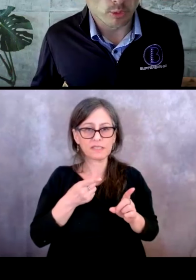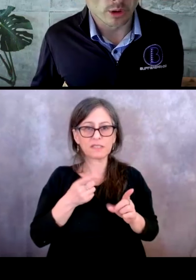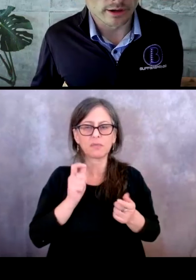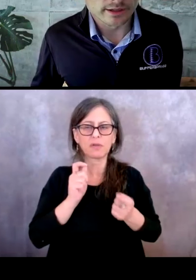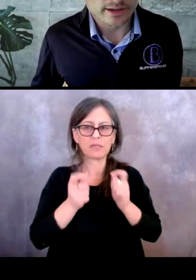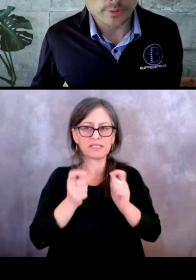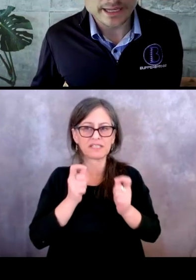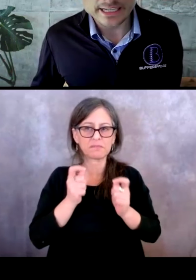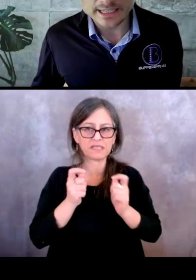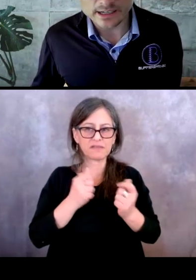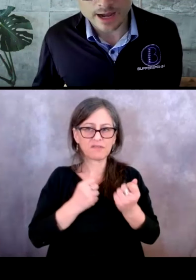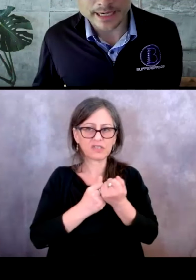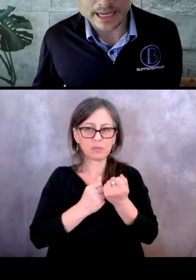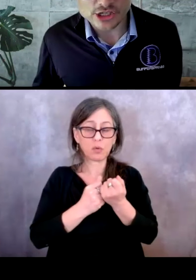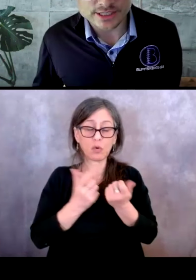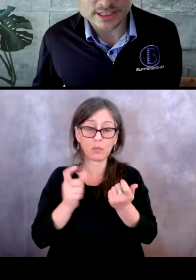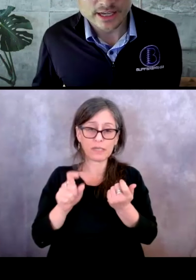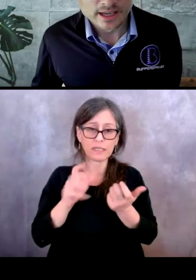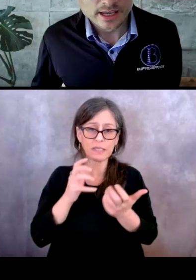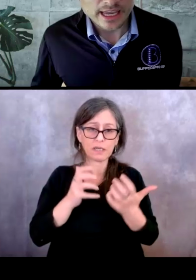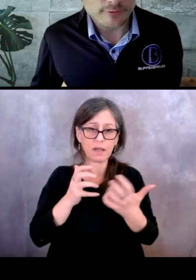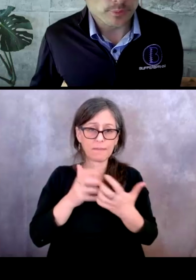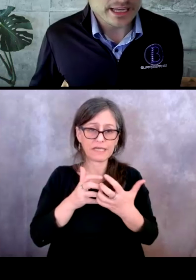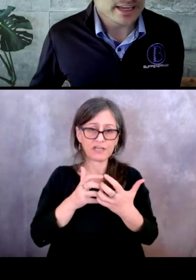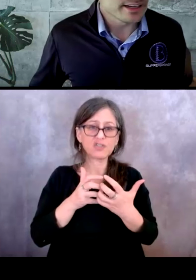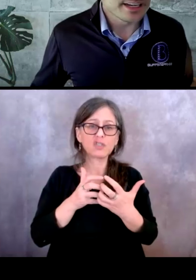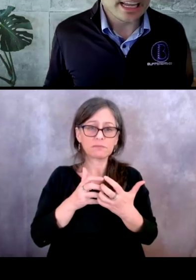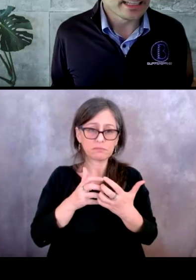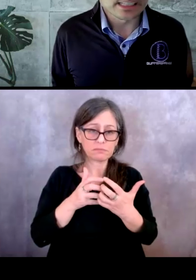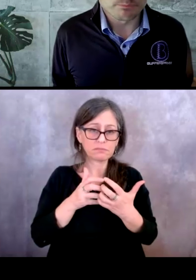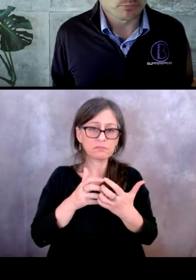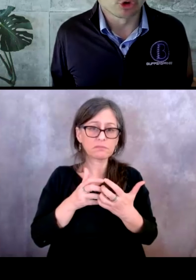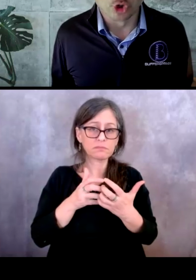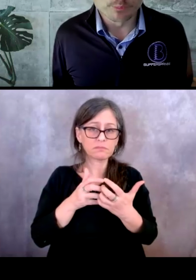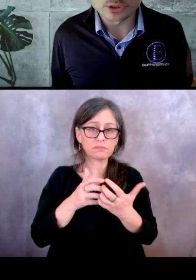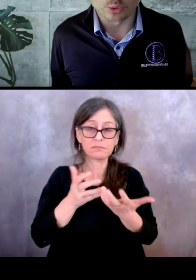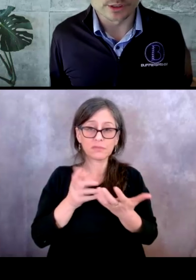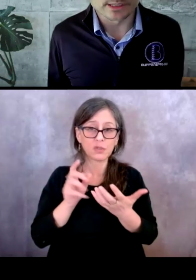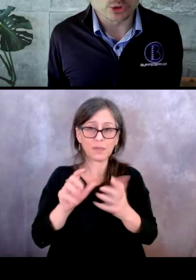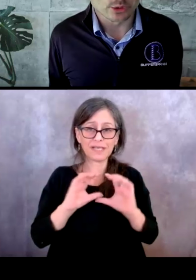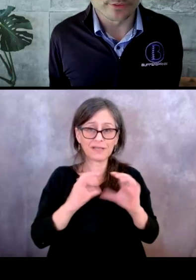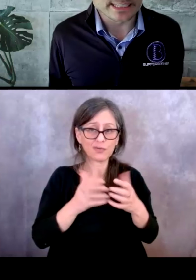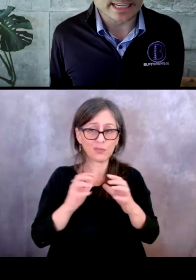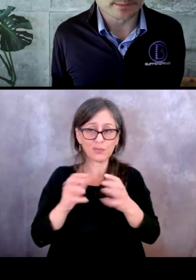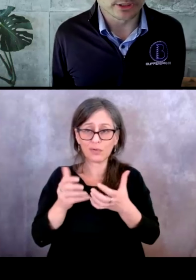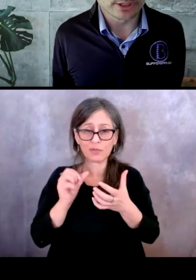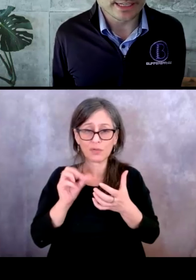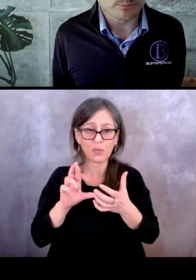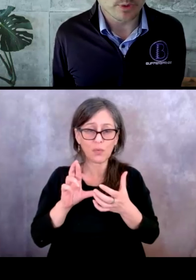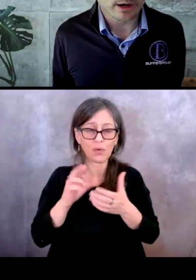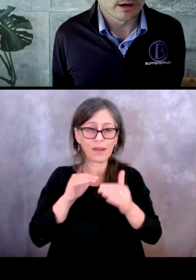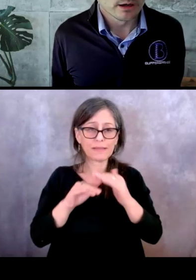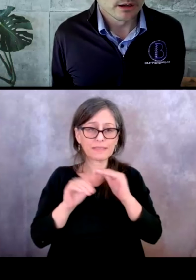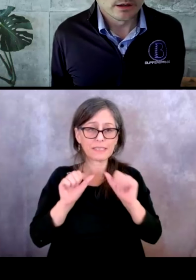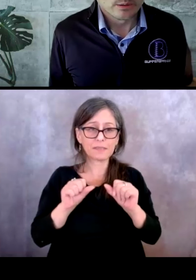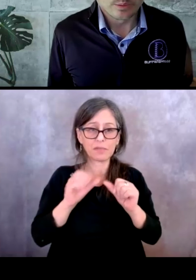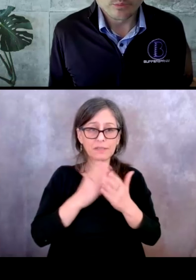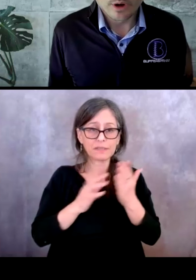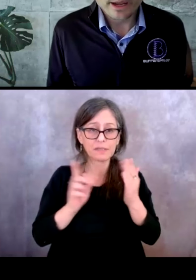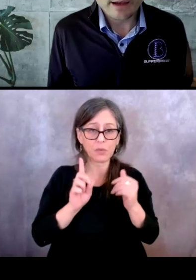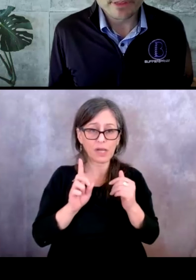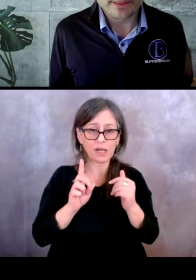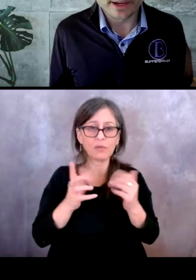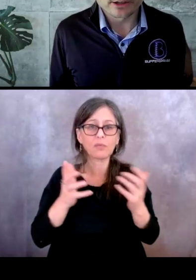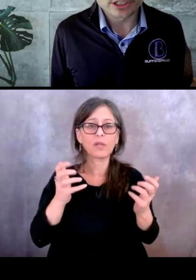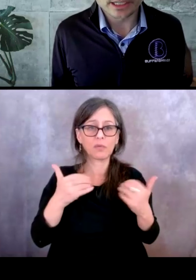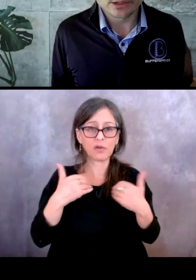tailored support. If we need accommodations, if we need groups or some sort of accessibility somewhere, we